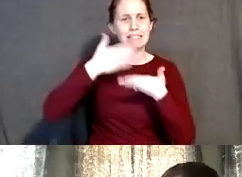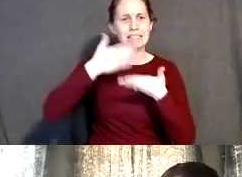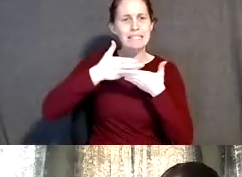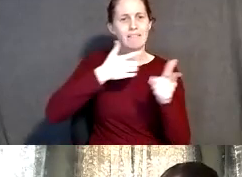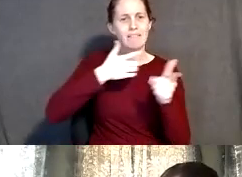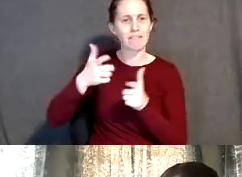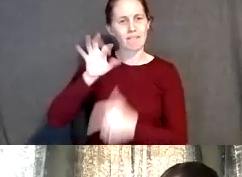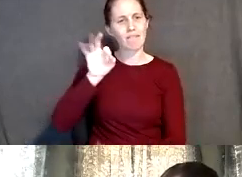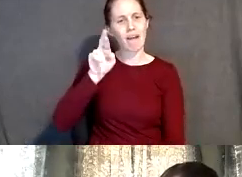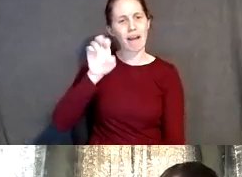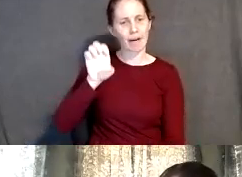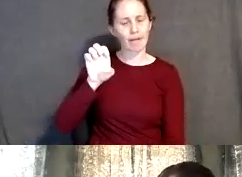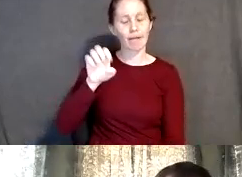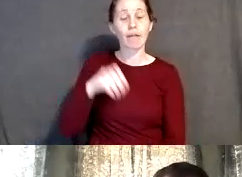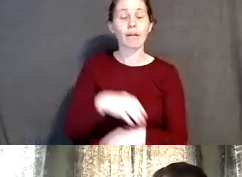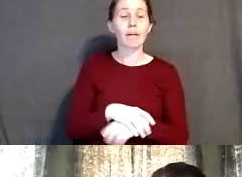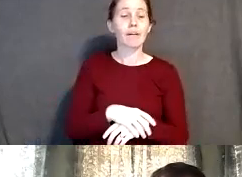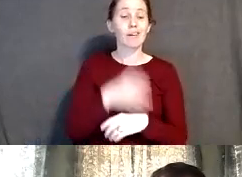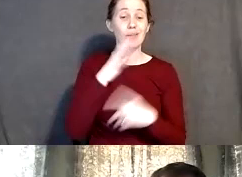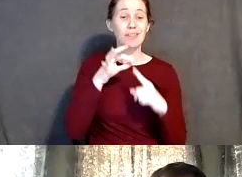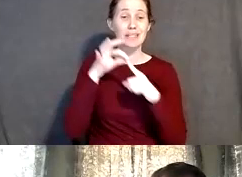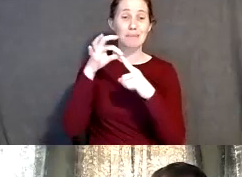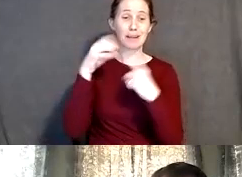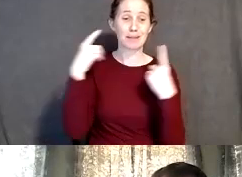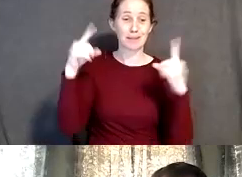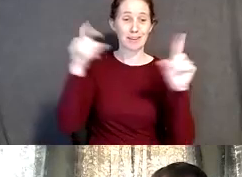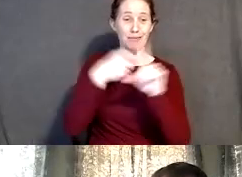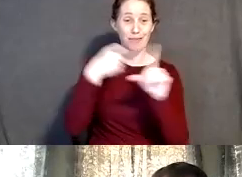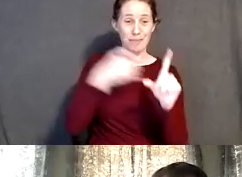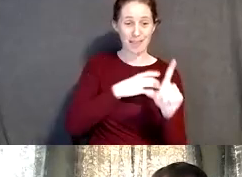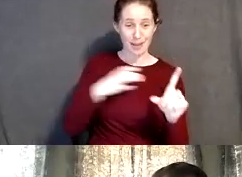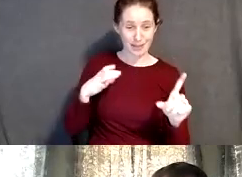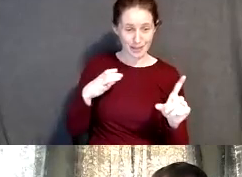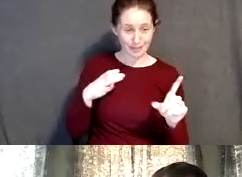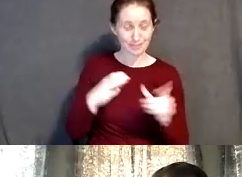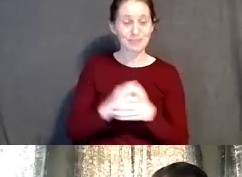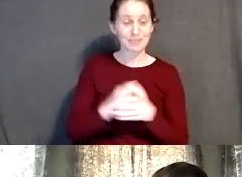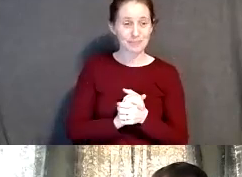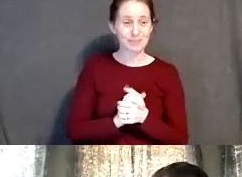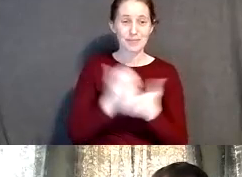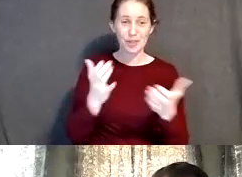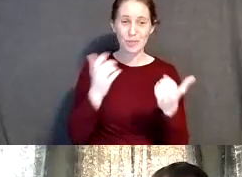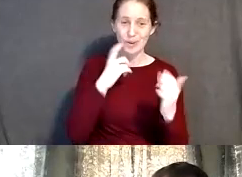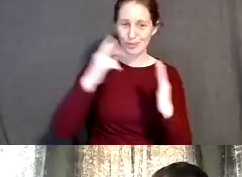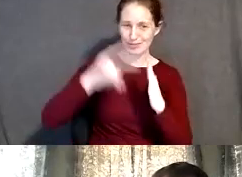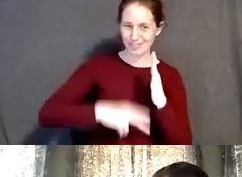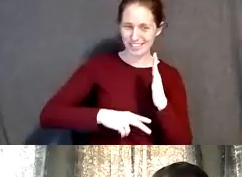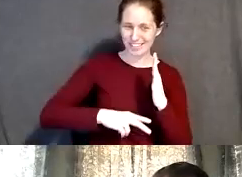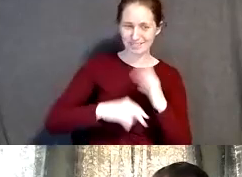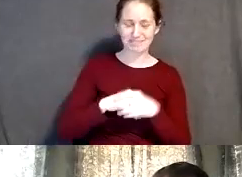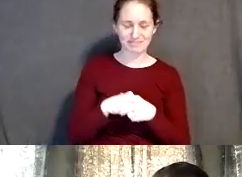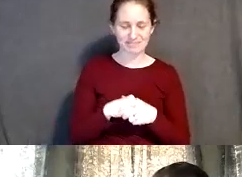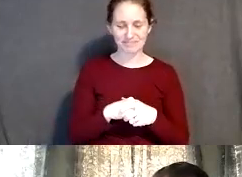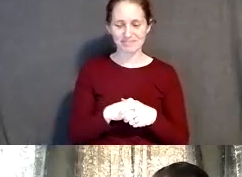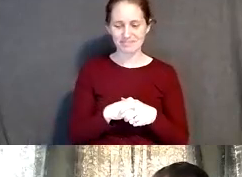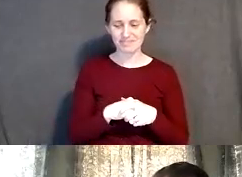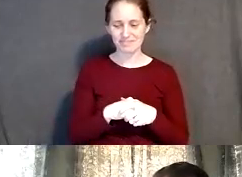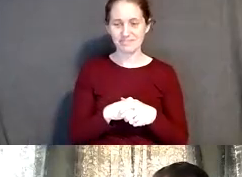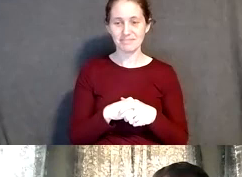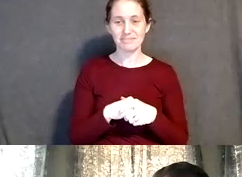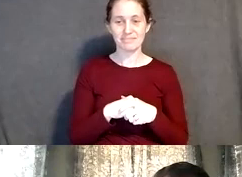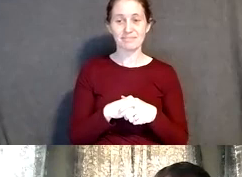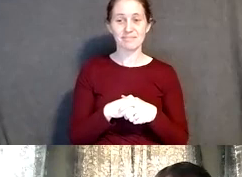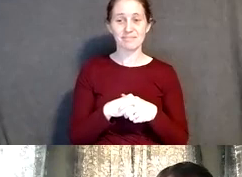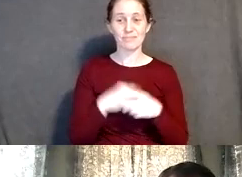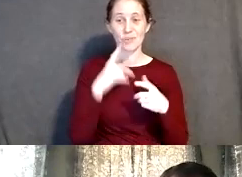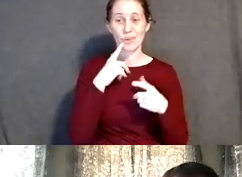a very special proclamation from the council, and I'd like to read it as follows. Whereas over